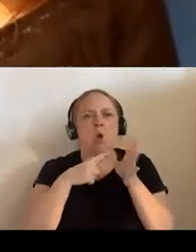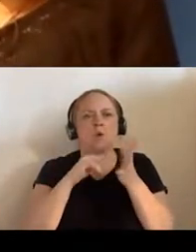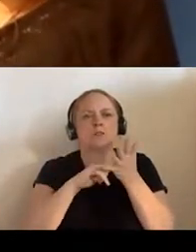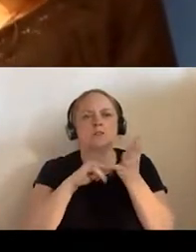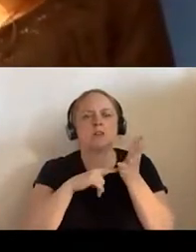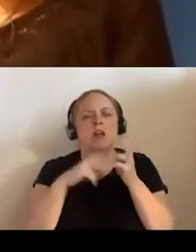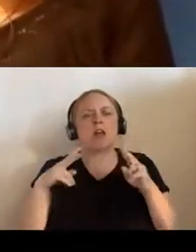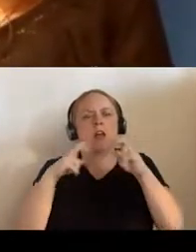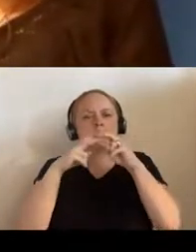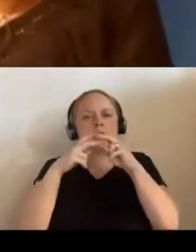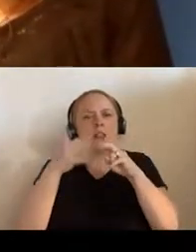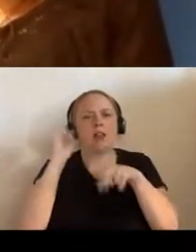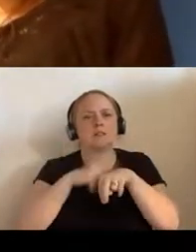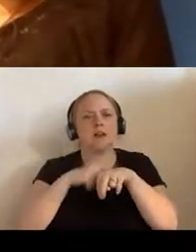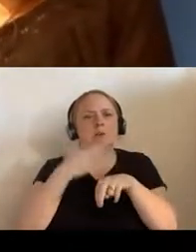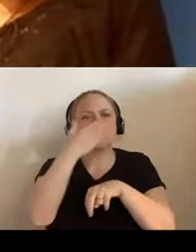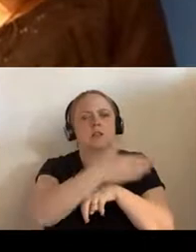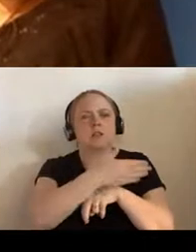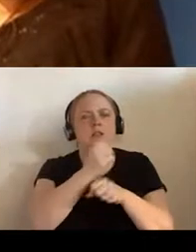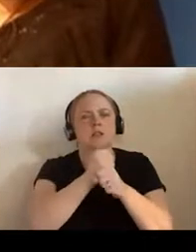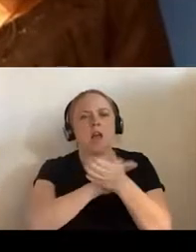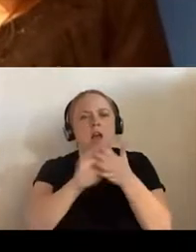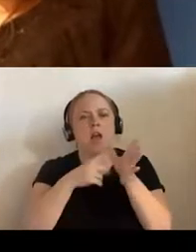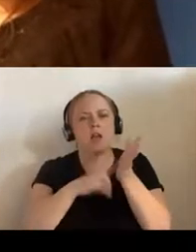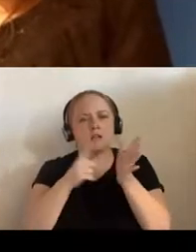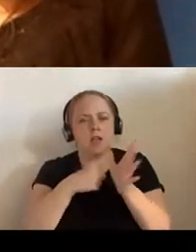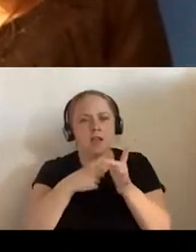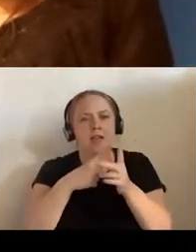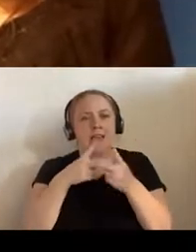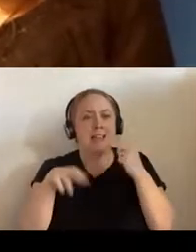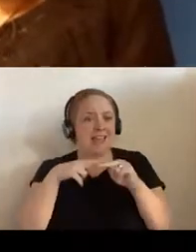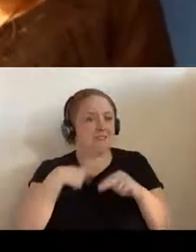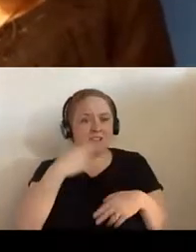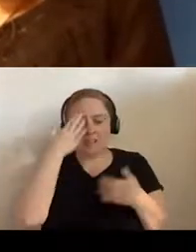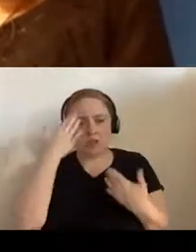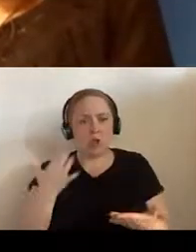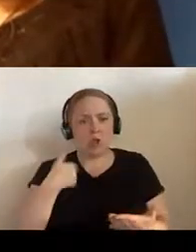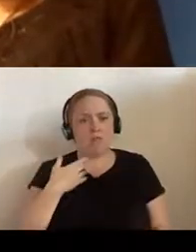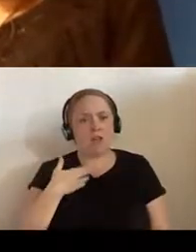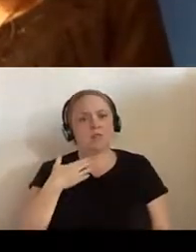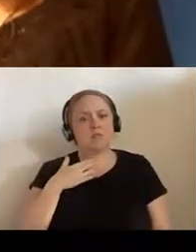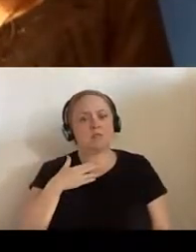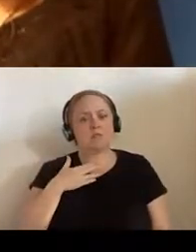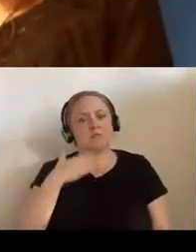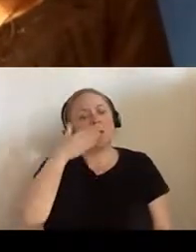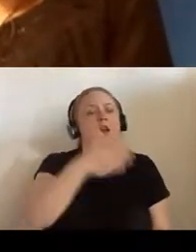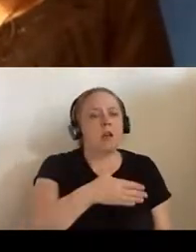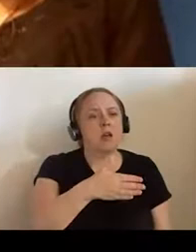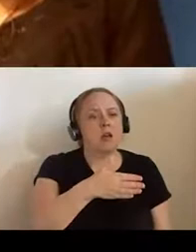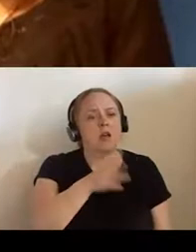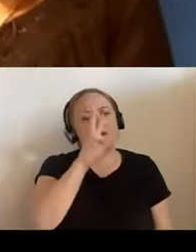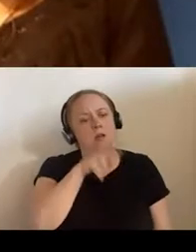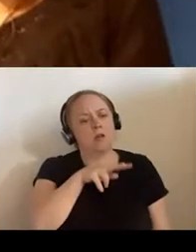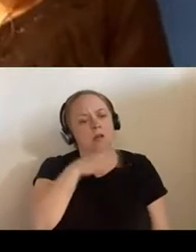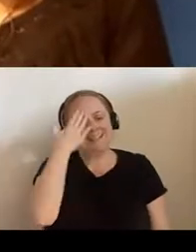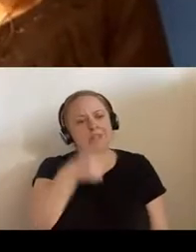And it's a very strange relationship because if I didn't know, if I just happened upon the location and I didn't